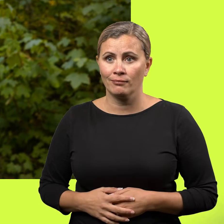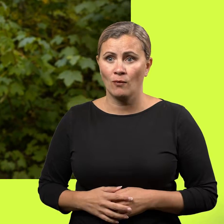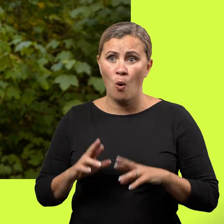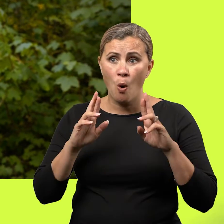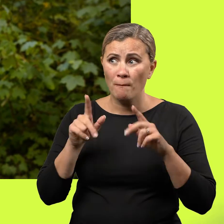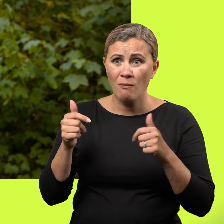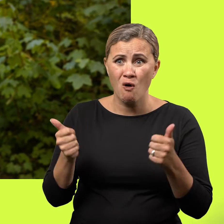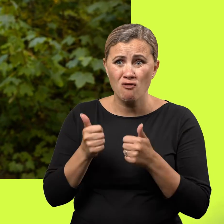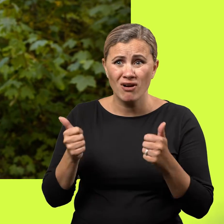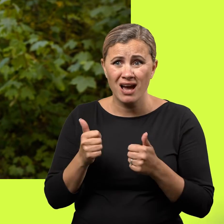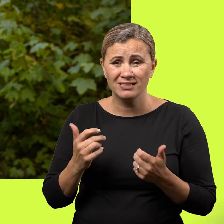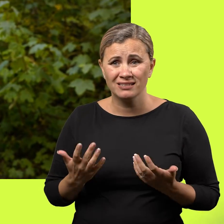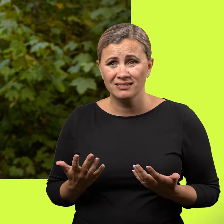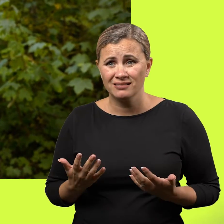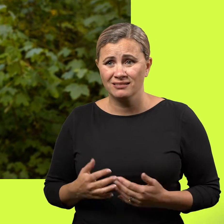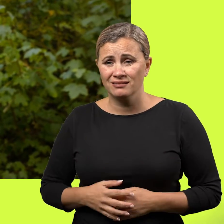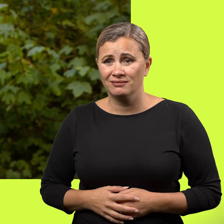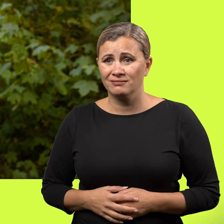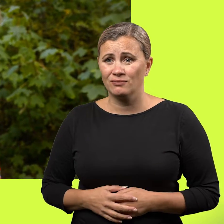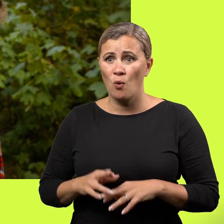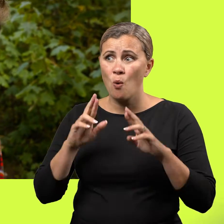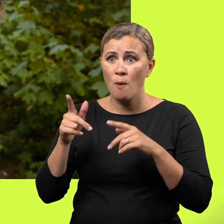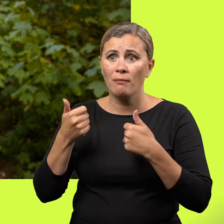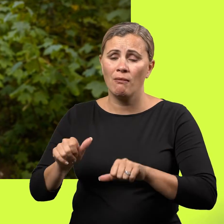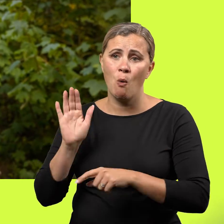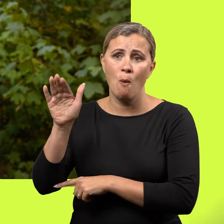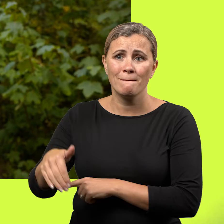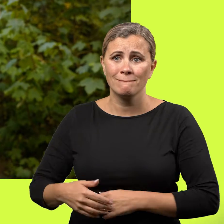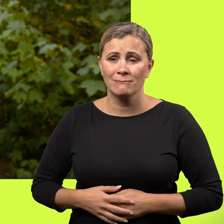Hope she's going to be okay. Hope she gets home.